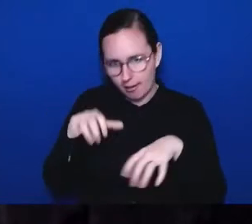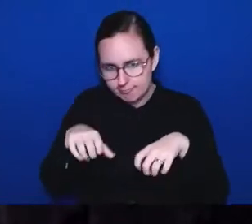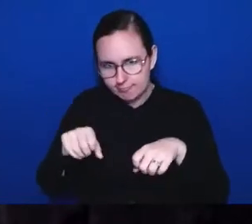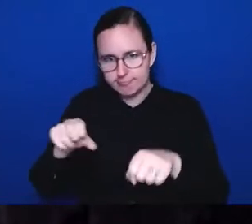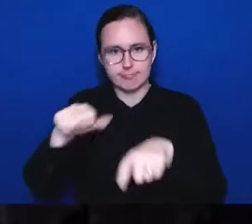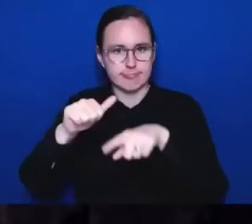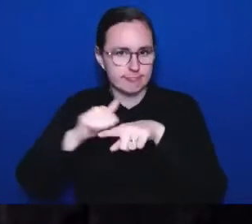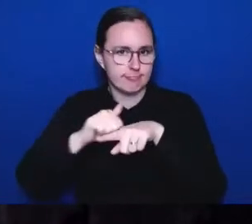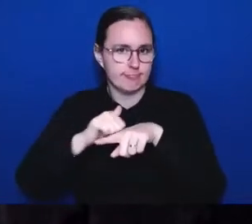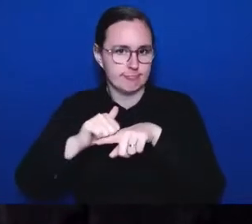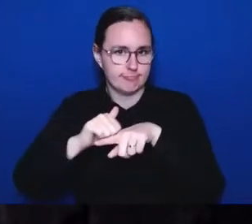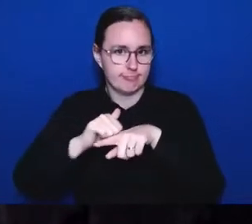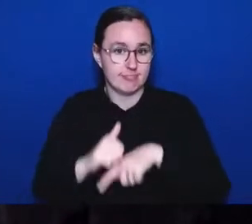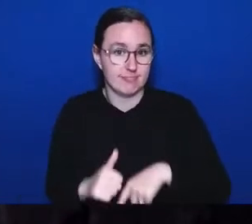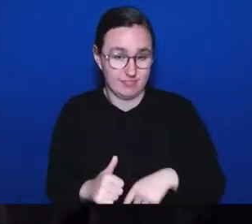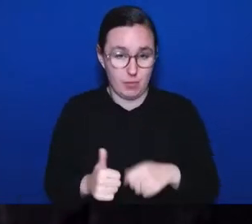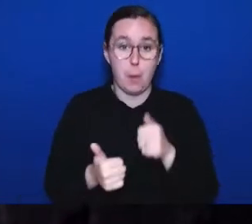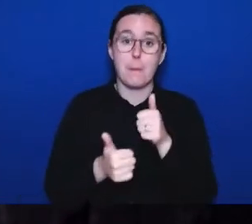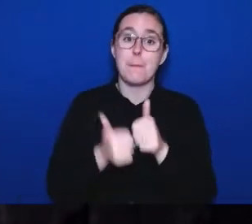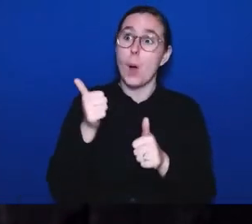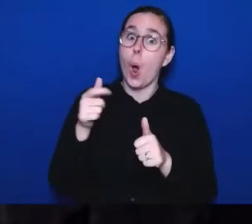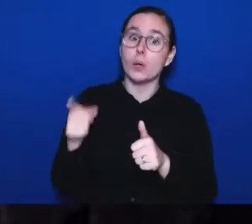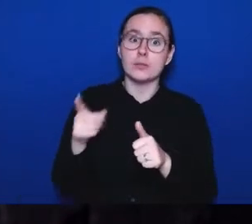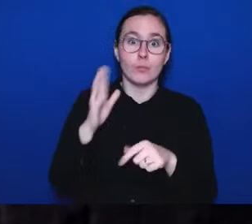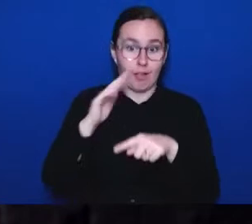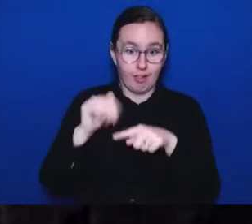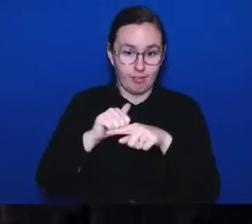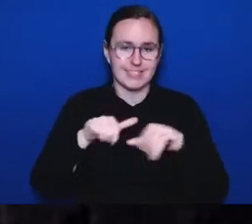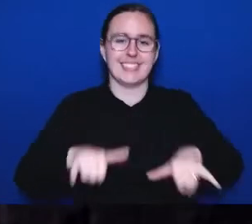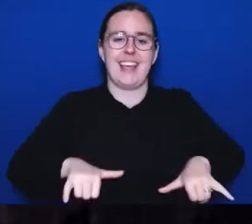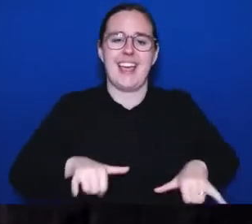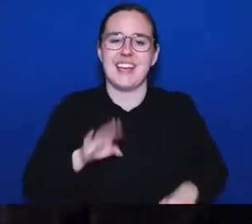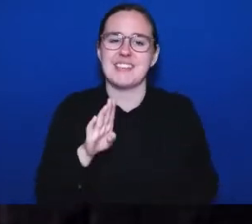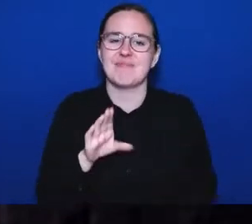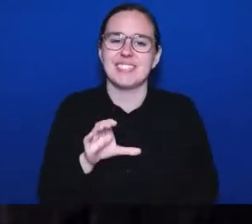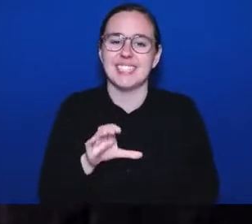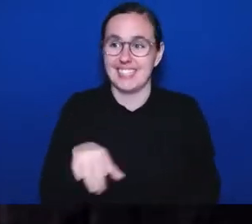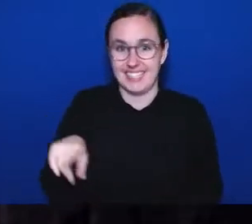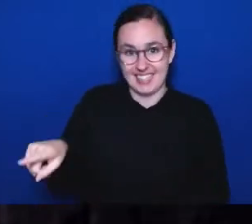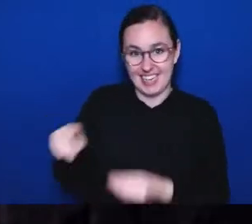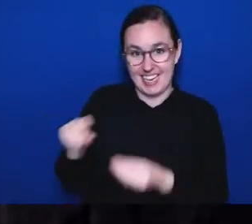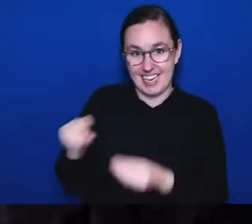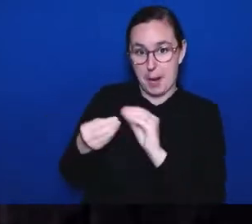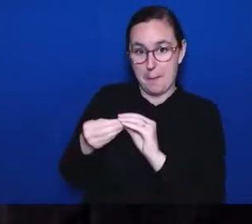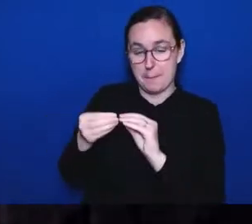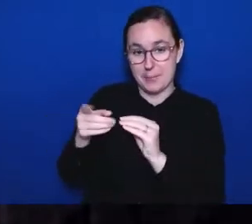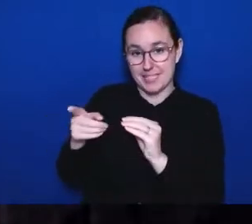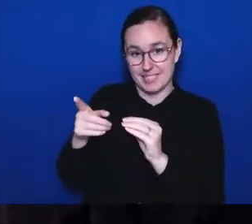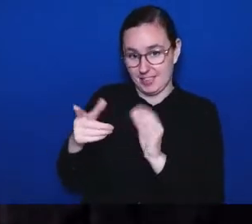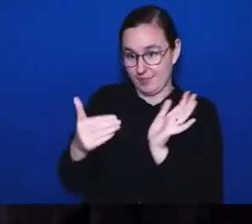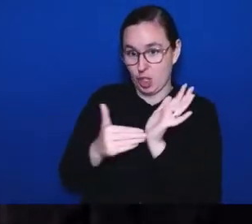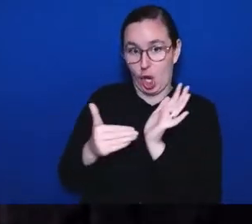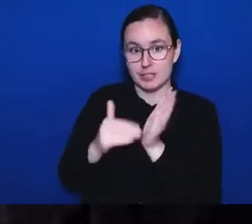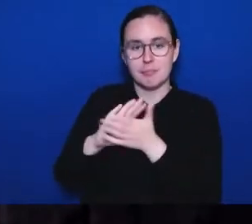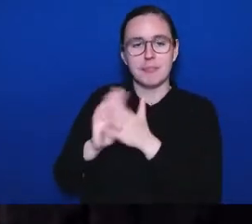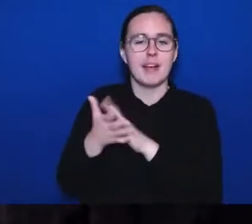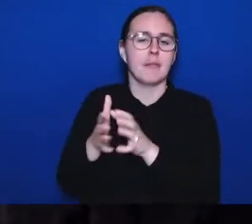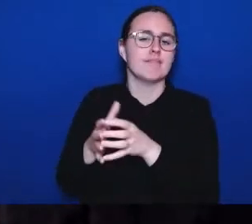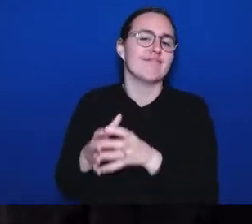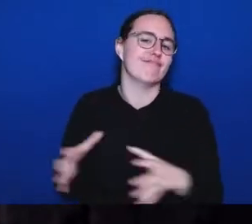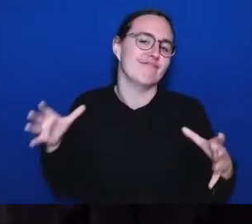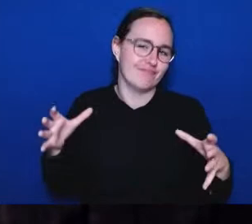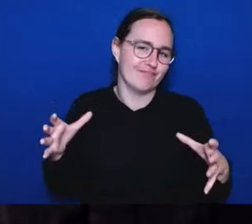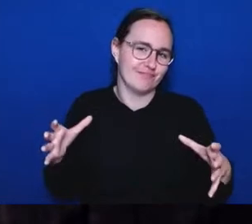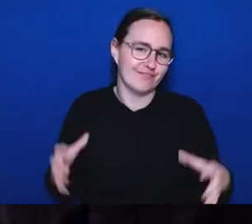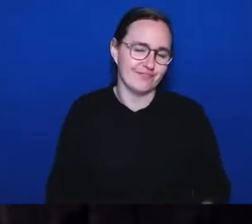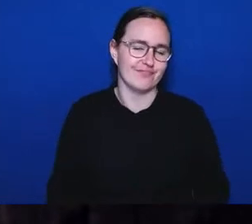practice. So the goal of this agreement, in connection with the actions we're taking on internationally educated doctors, the actions we're